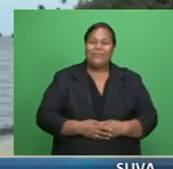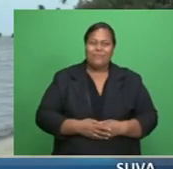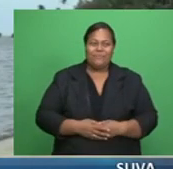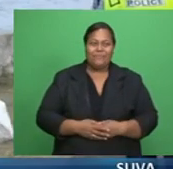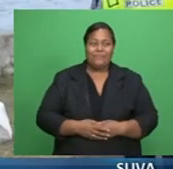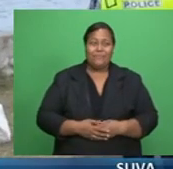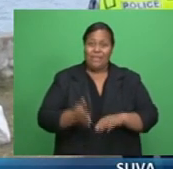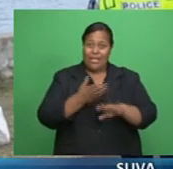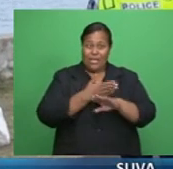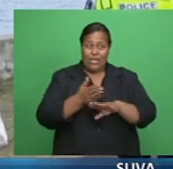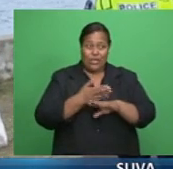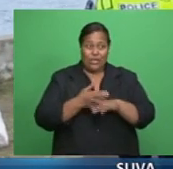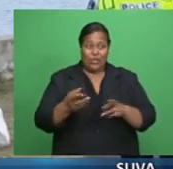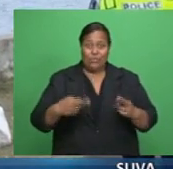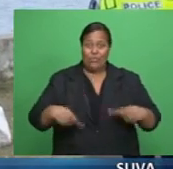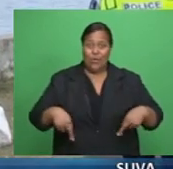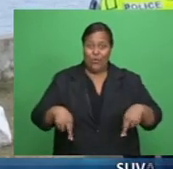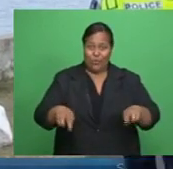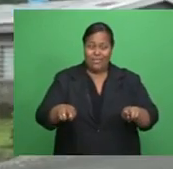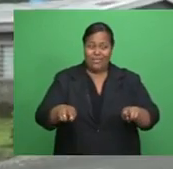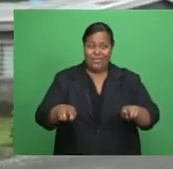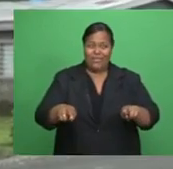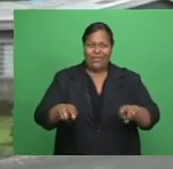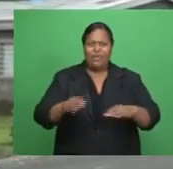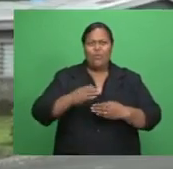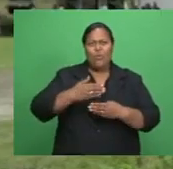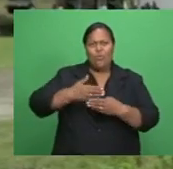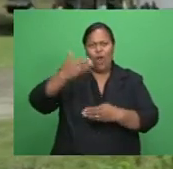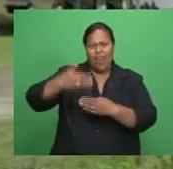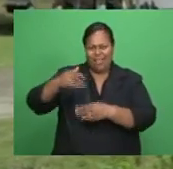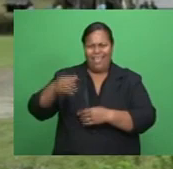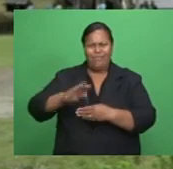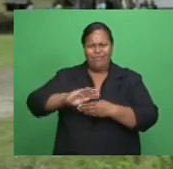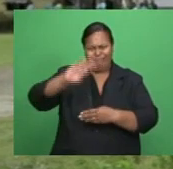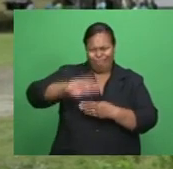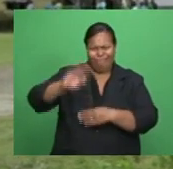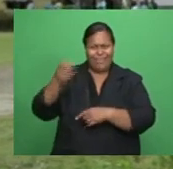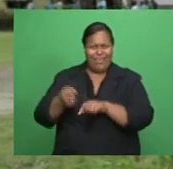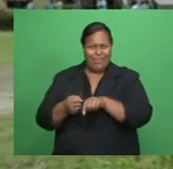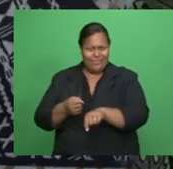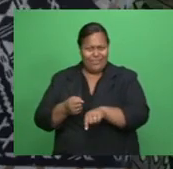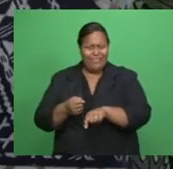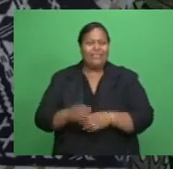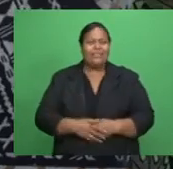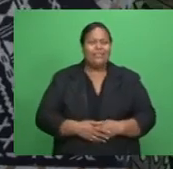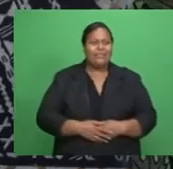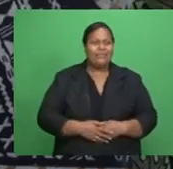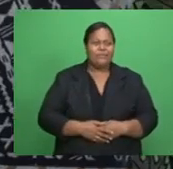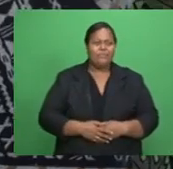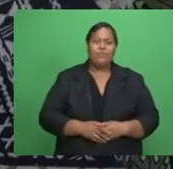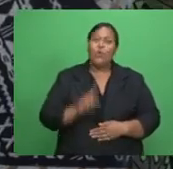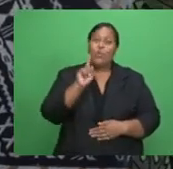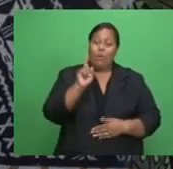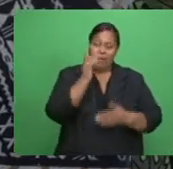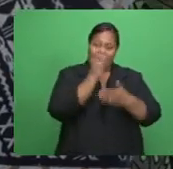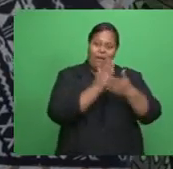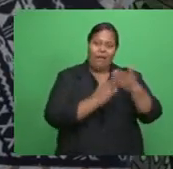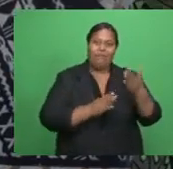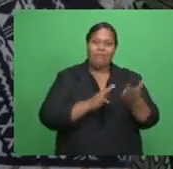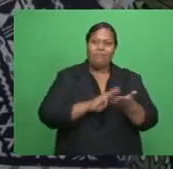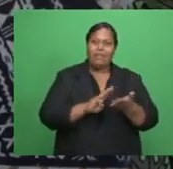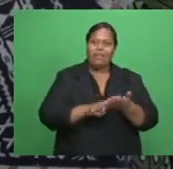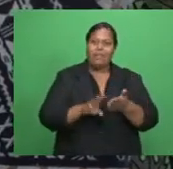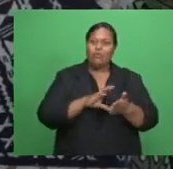it from the sea replaces one that had become weak and rutted. The cost of nearly $1.5 million, but it will